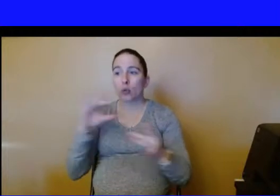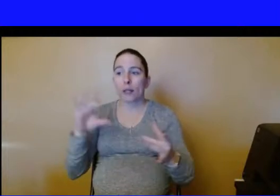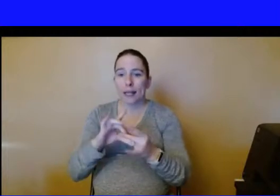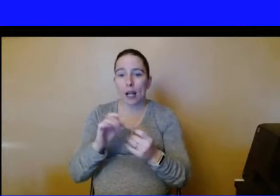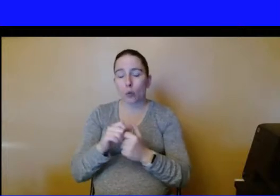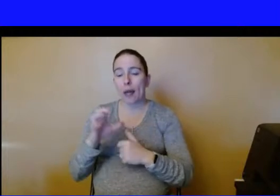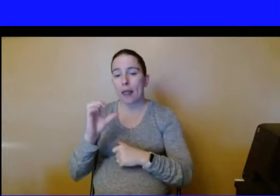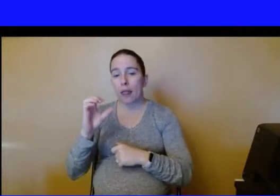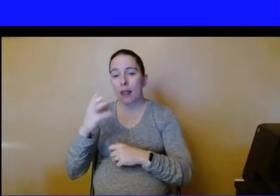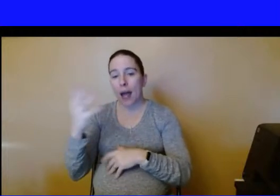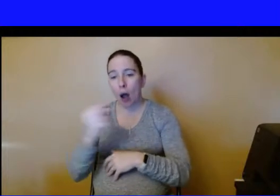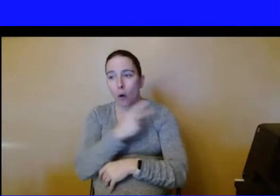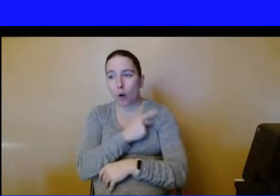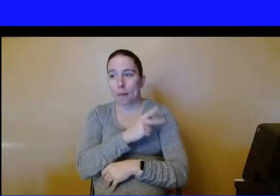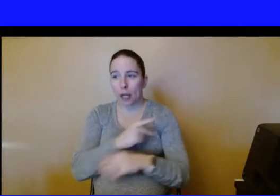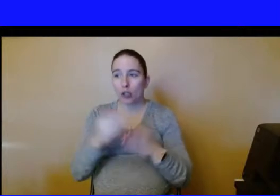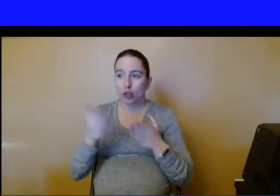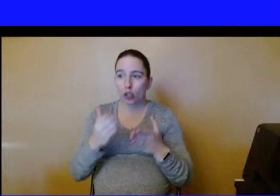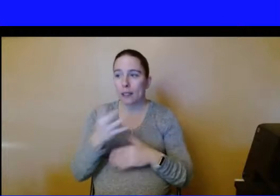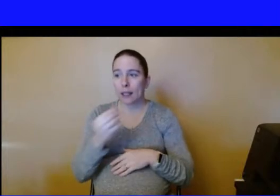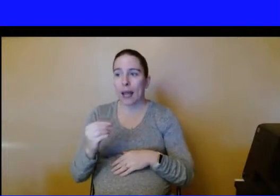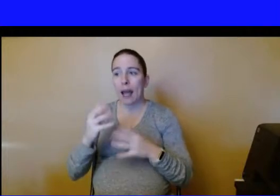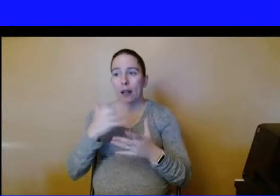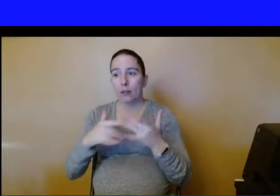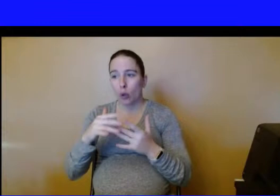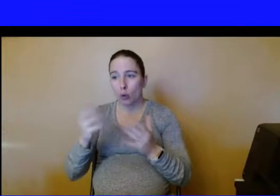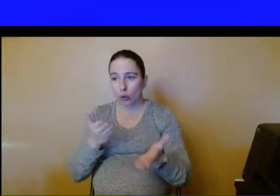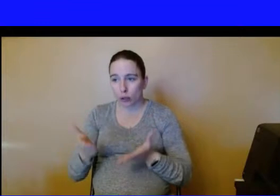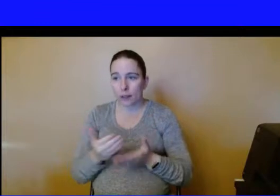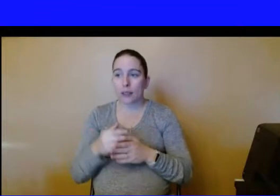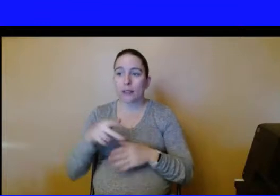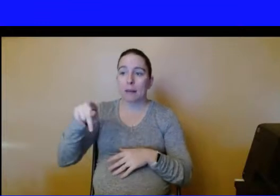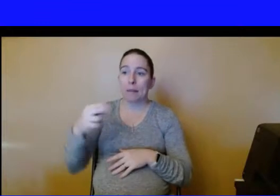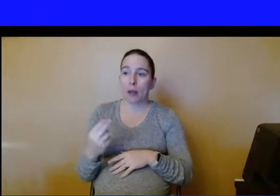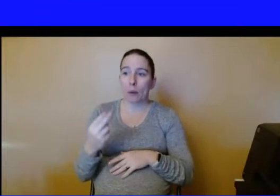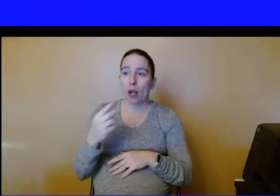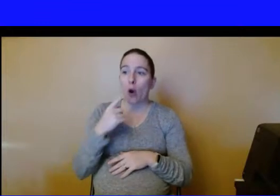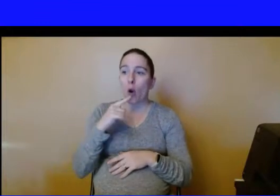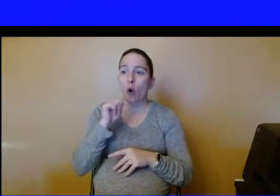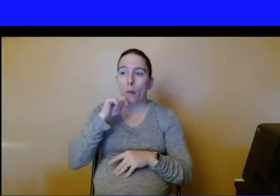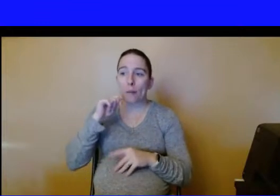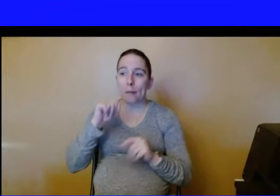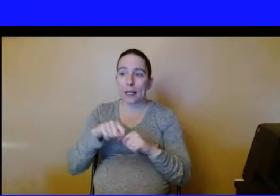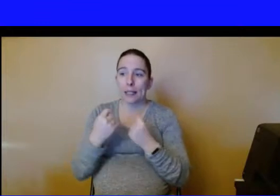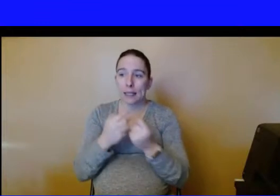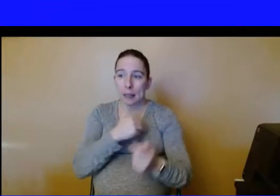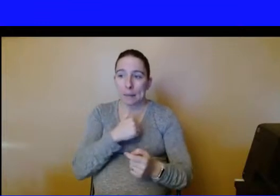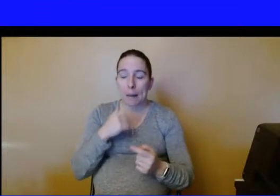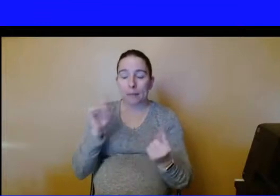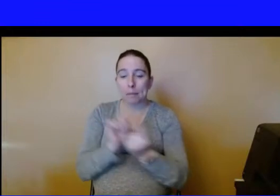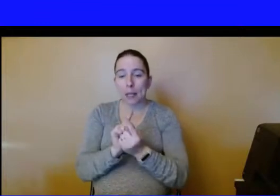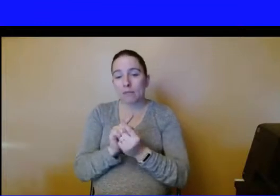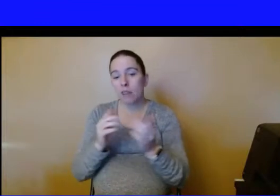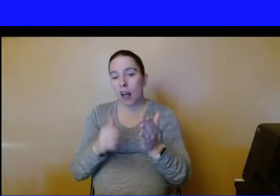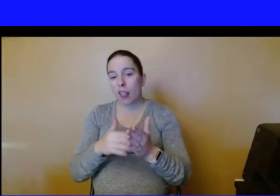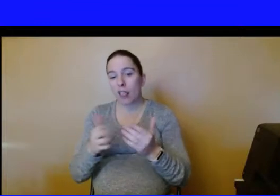community-based care through development of individualized longitudinal care plans, as well as a focus on skill